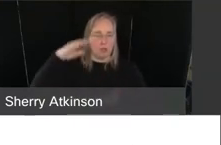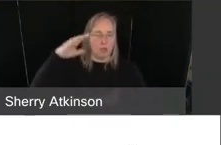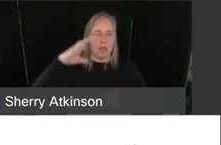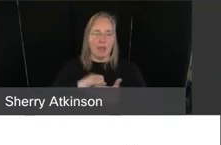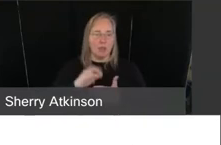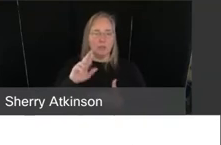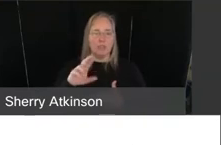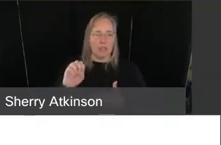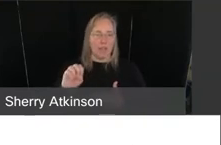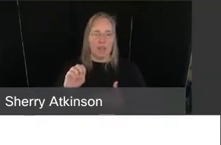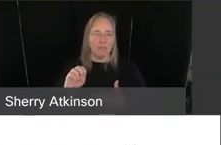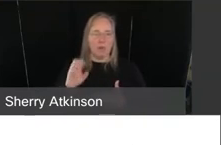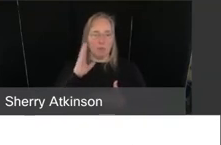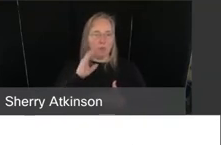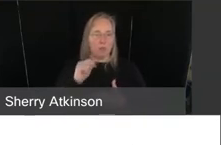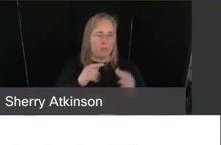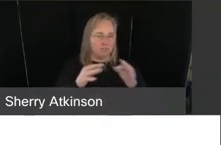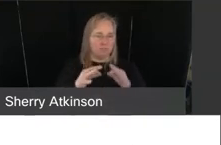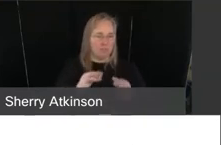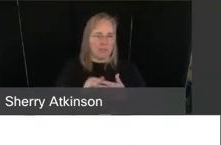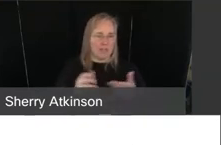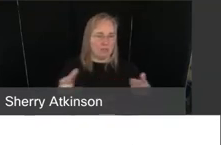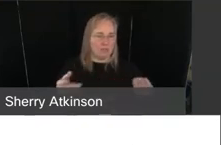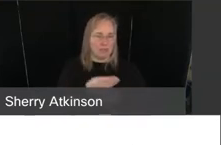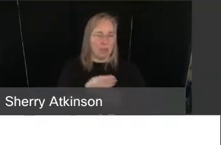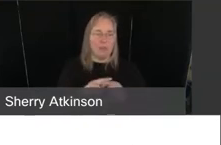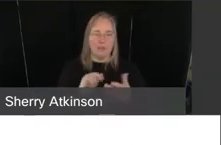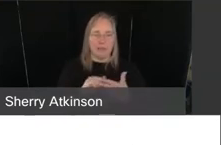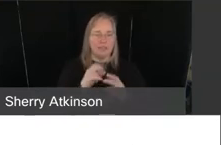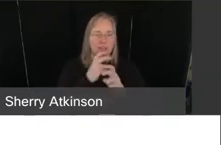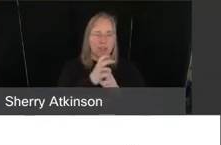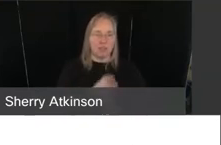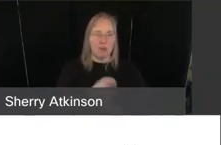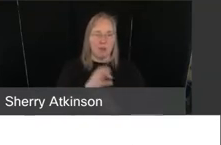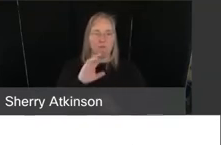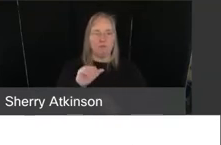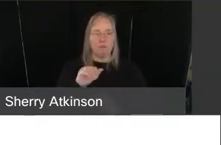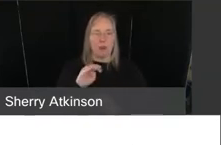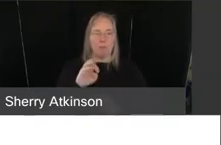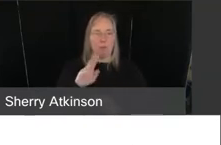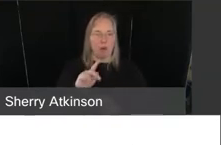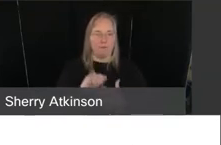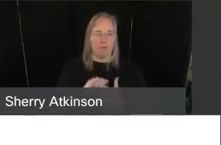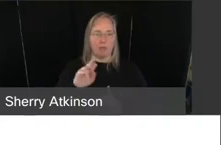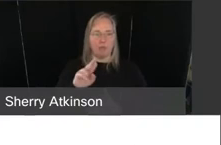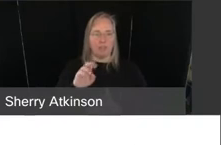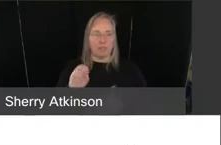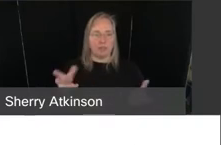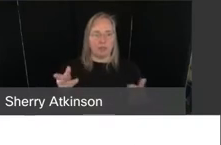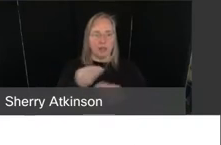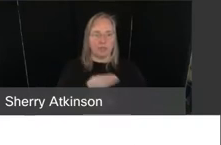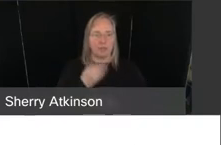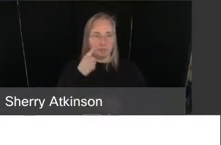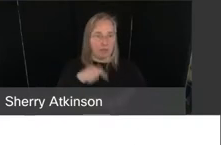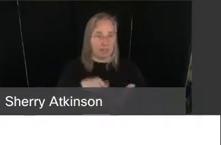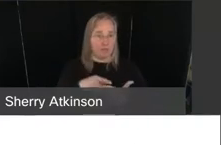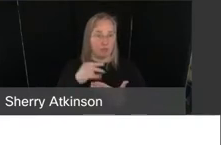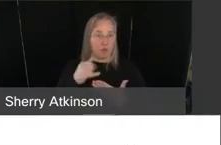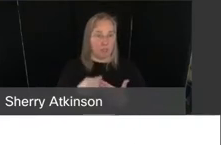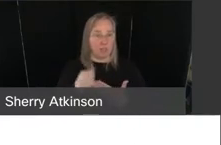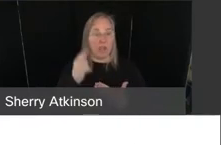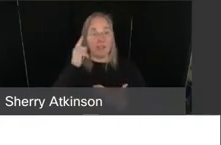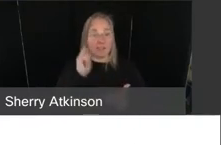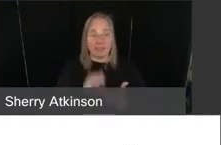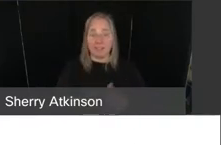transaction, but that is the framework of the real estate transaction for this project, which I think is an